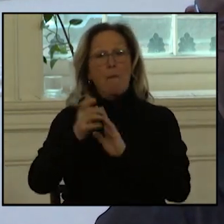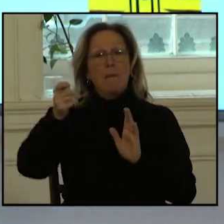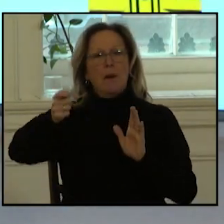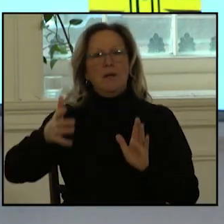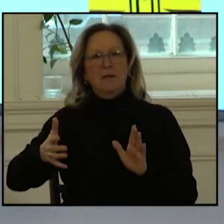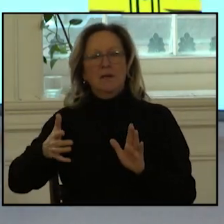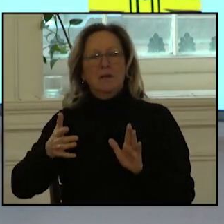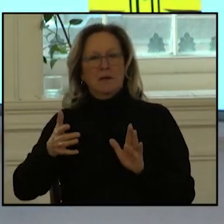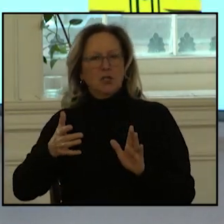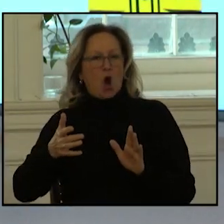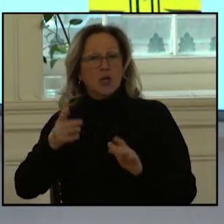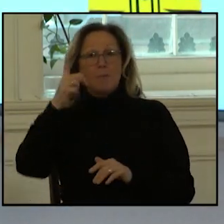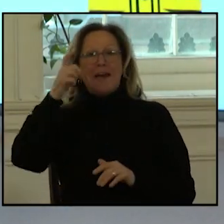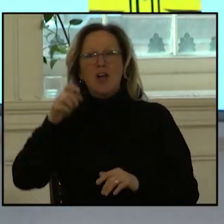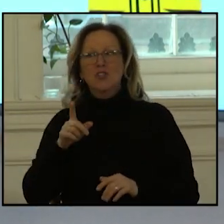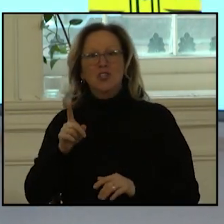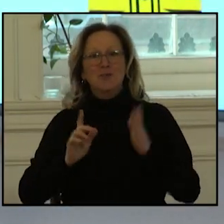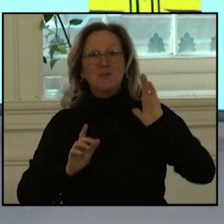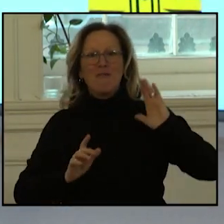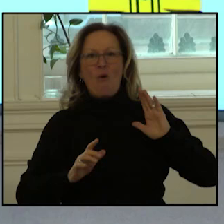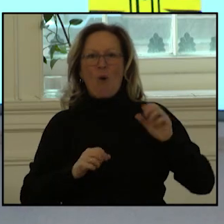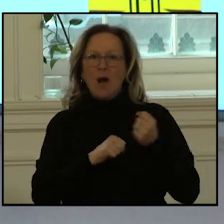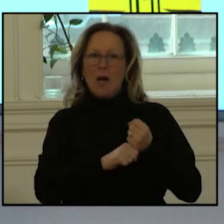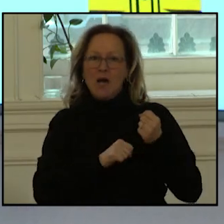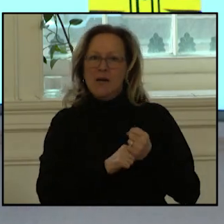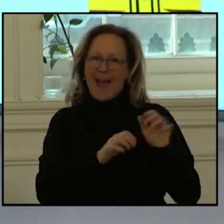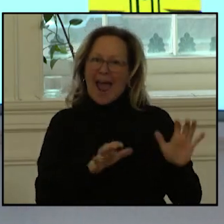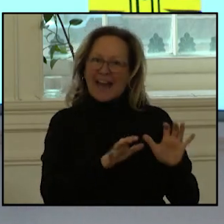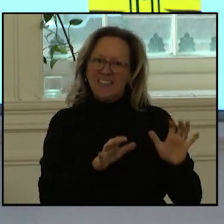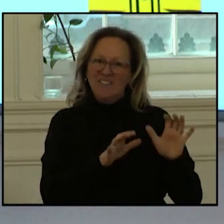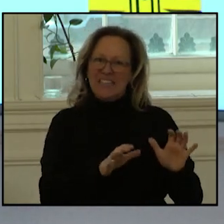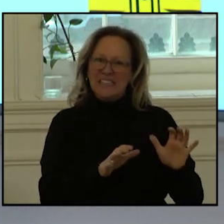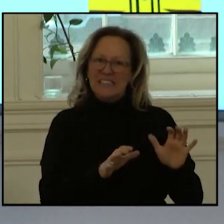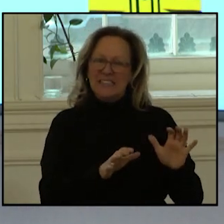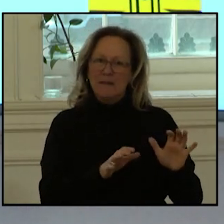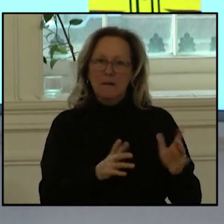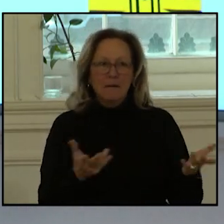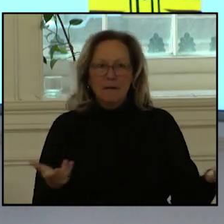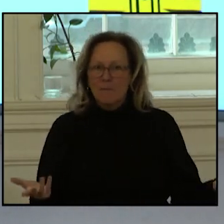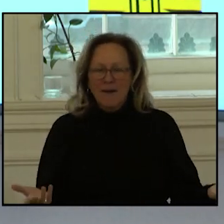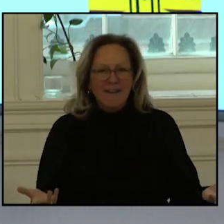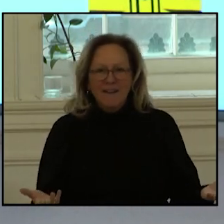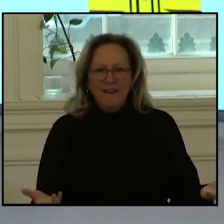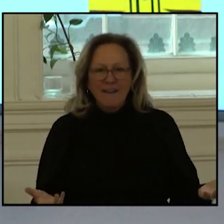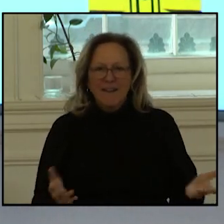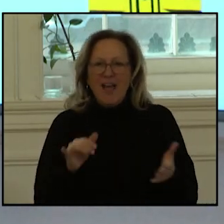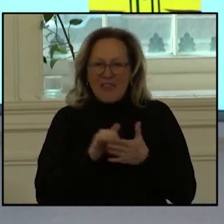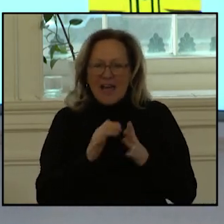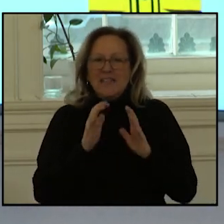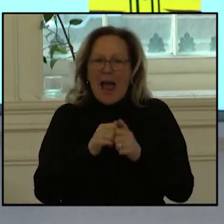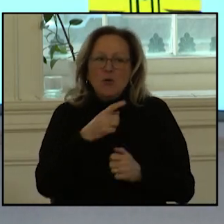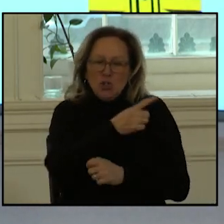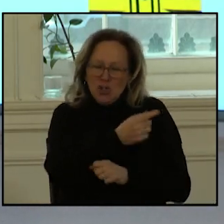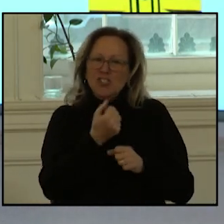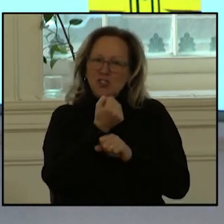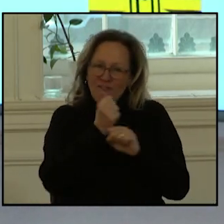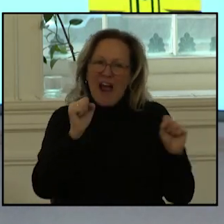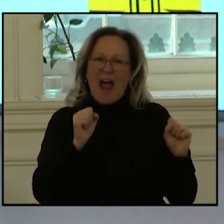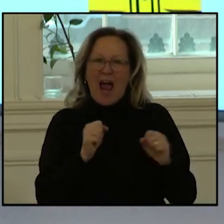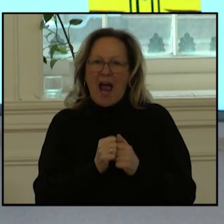activist. Yeah, that's how we survive, yeah. Right? You survive because you fight for what's